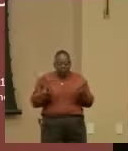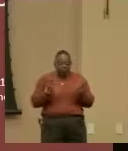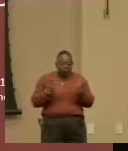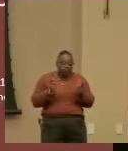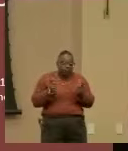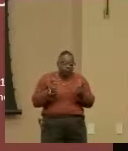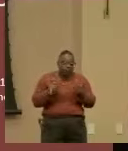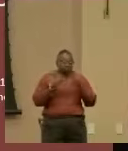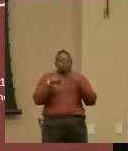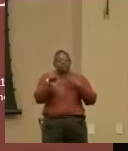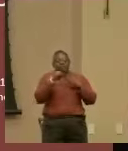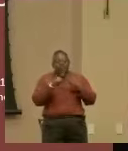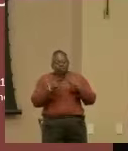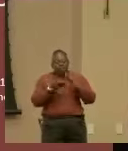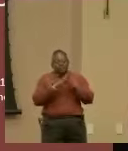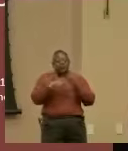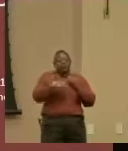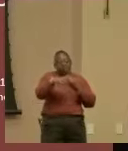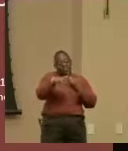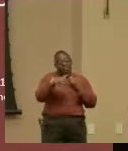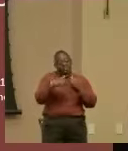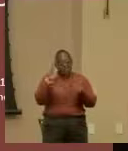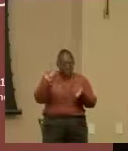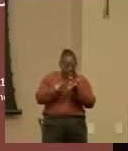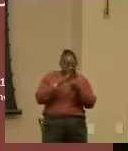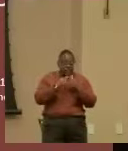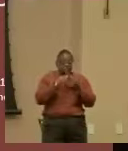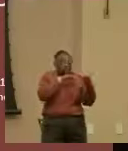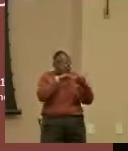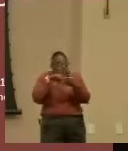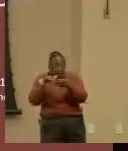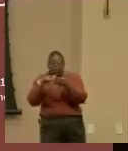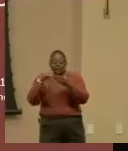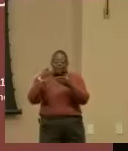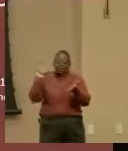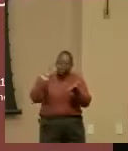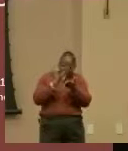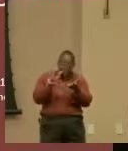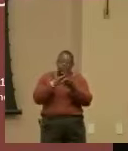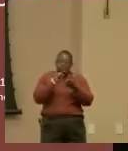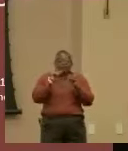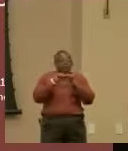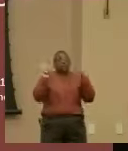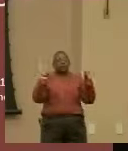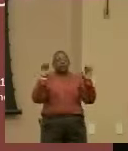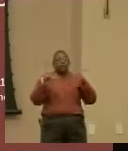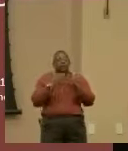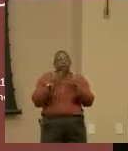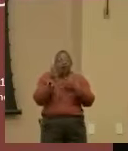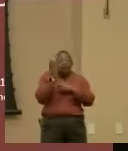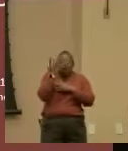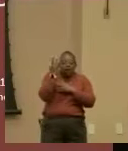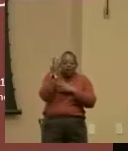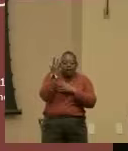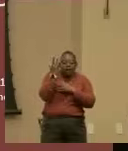your ability to ovulate and get pregnant. But again, the studies are very minimal, very unclear. And this is probably due